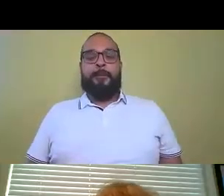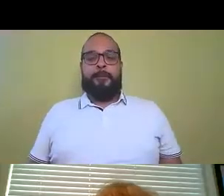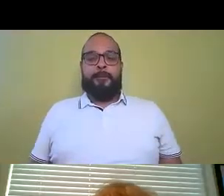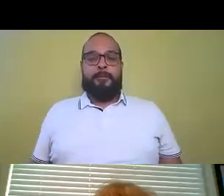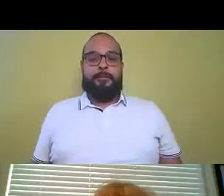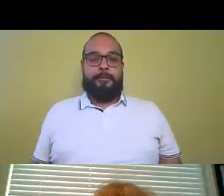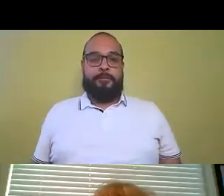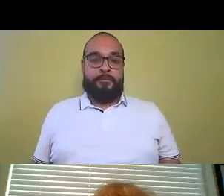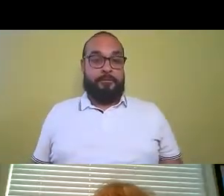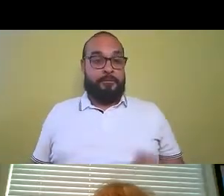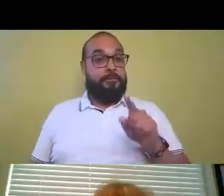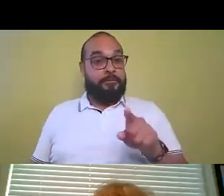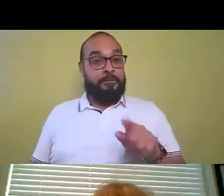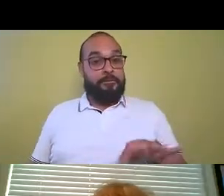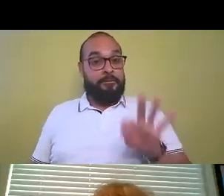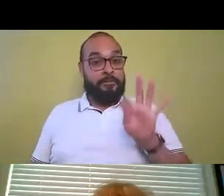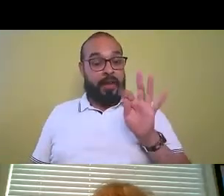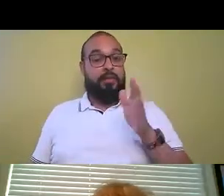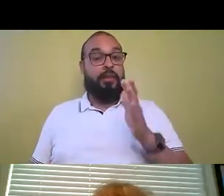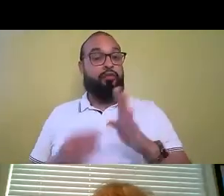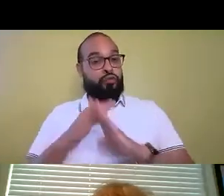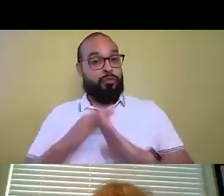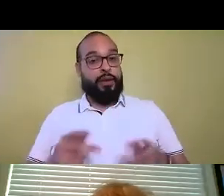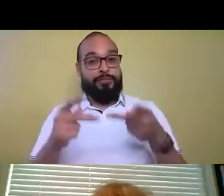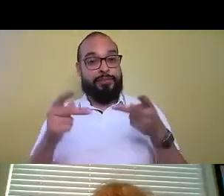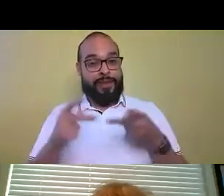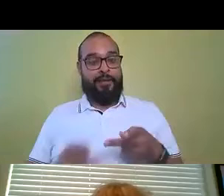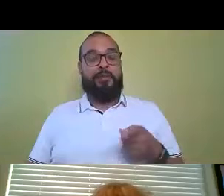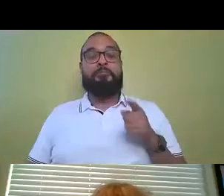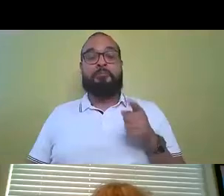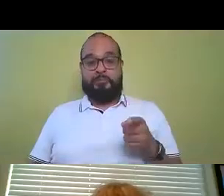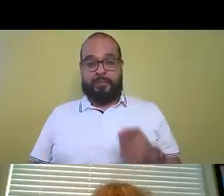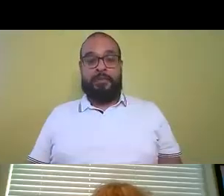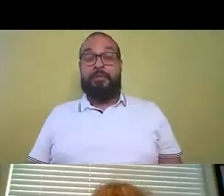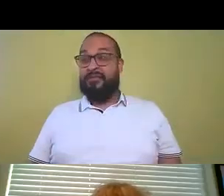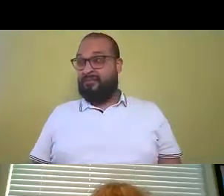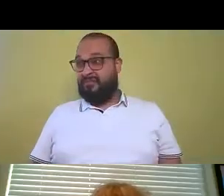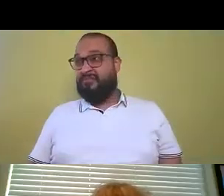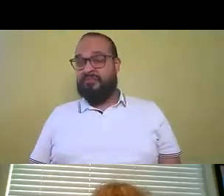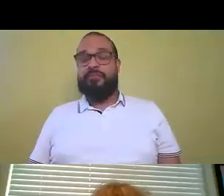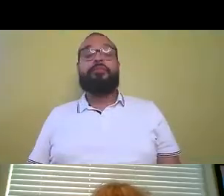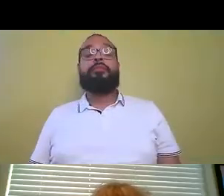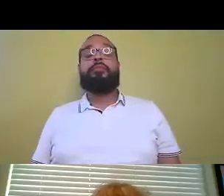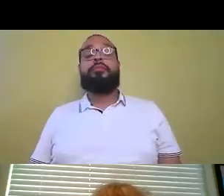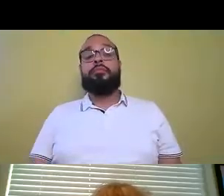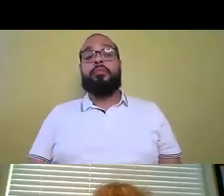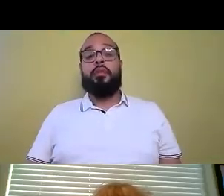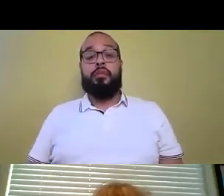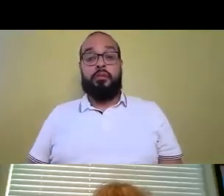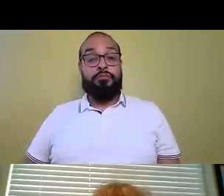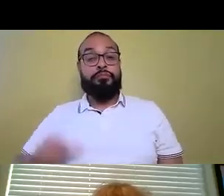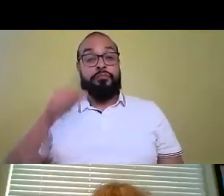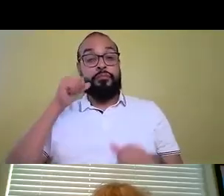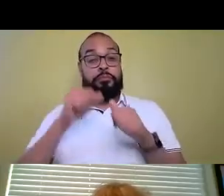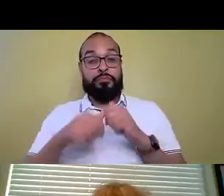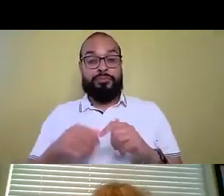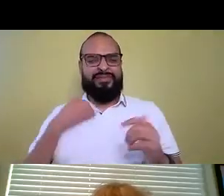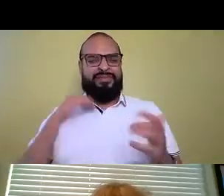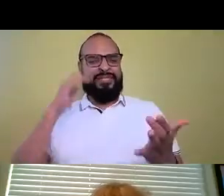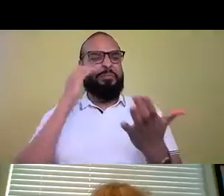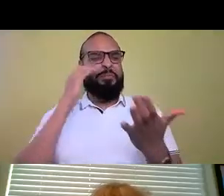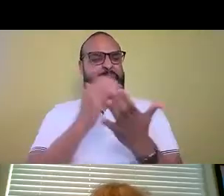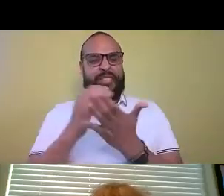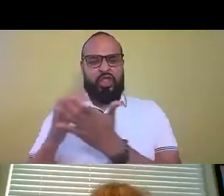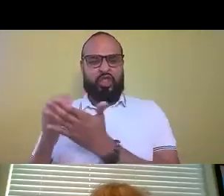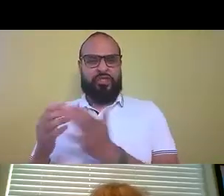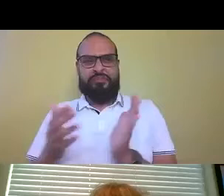Finding a quiet place. So Shawn, when we're finding a quiet place, remember as we were looking at those pictures of the classrooms that had